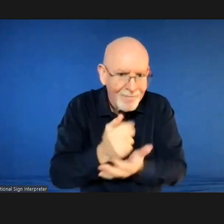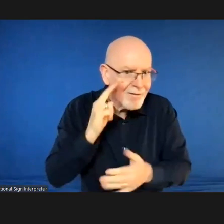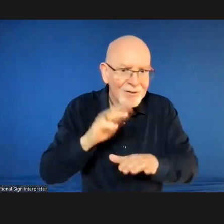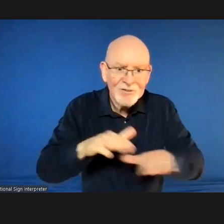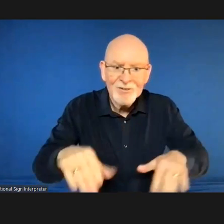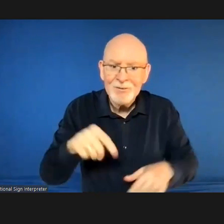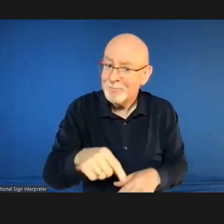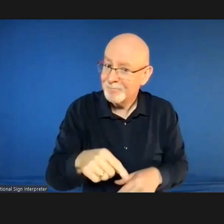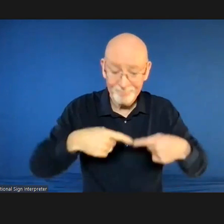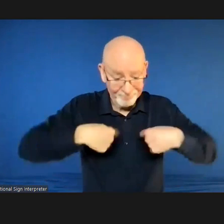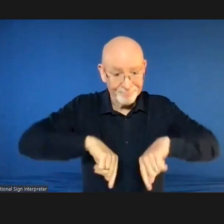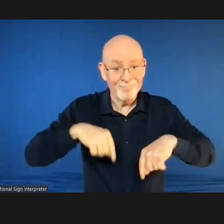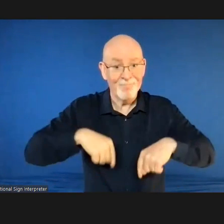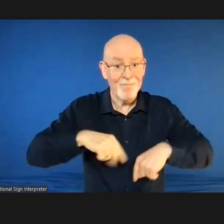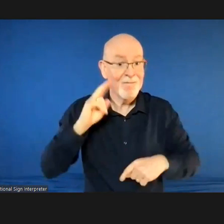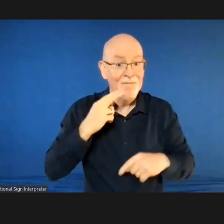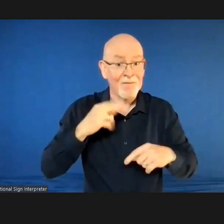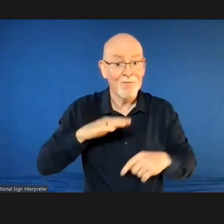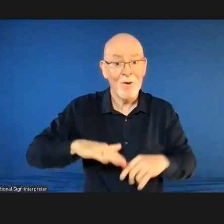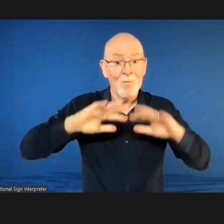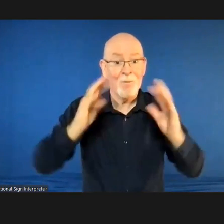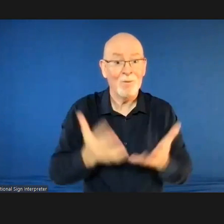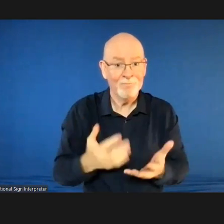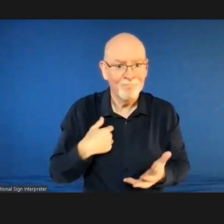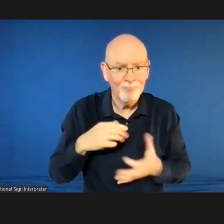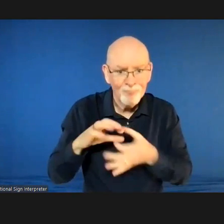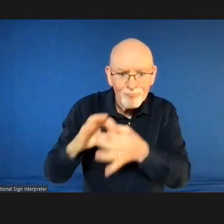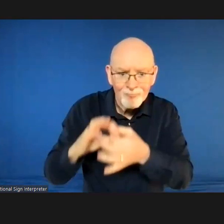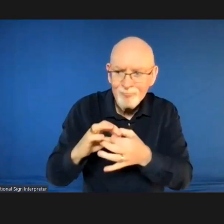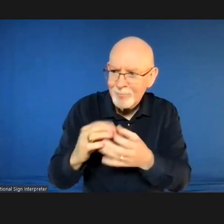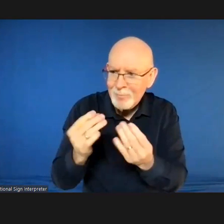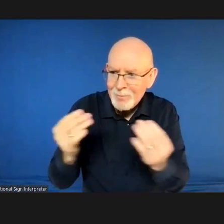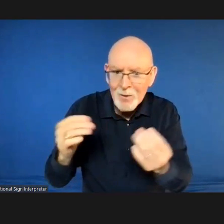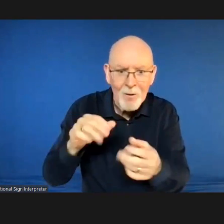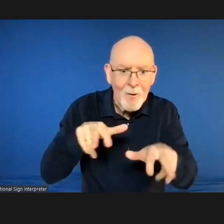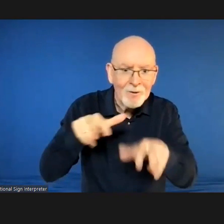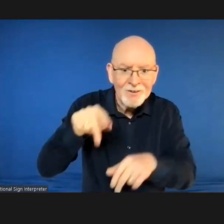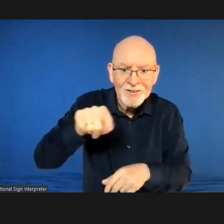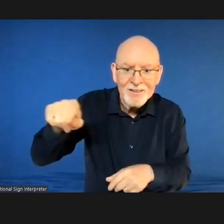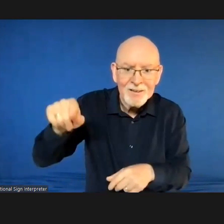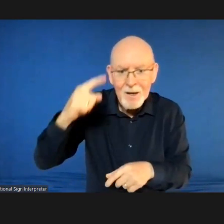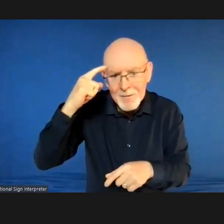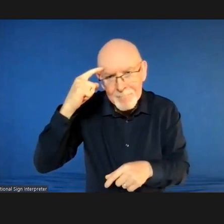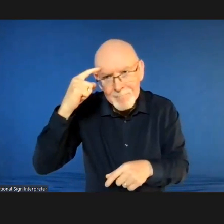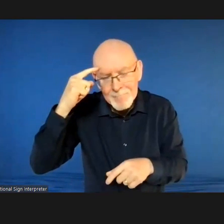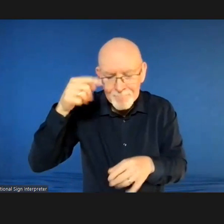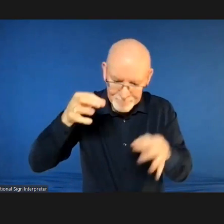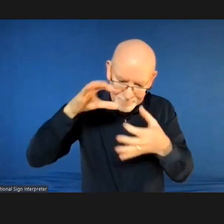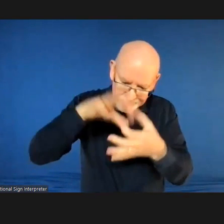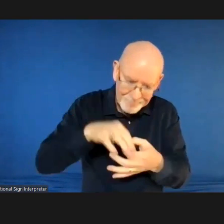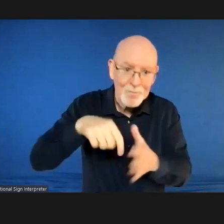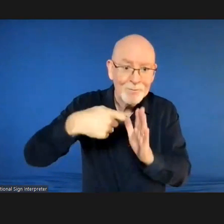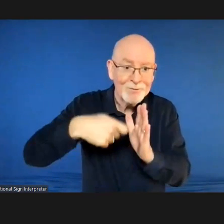We work with anywhere from small community-based organizations to working with large national